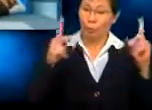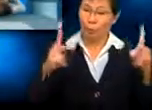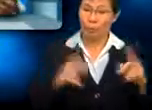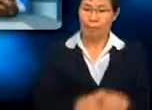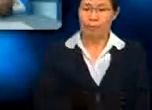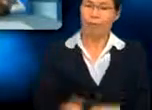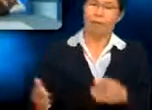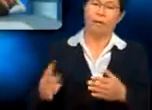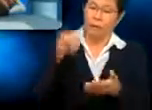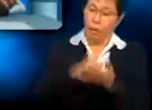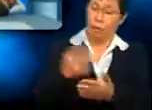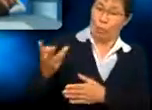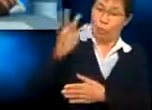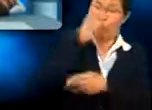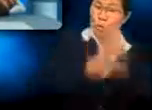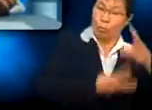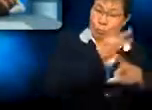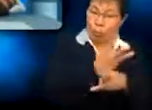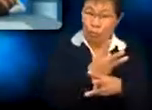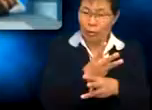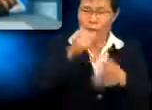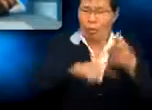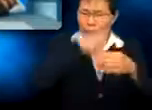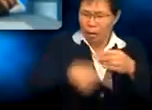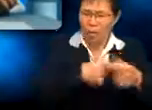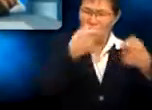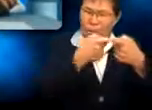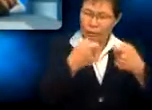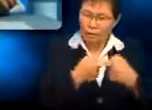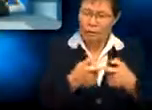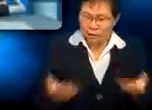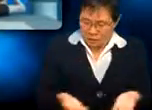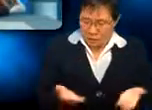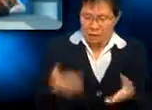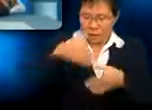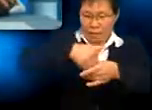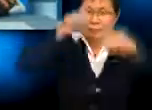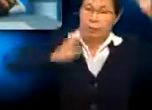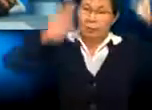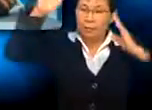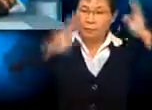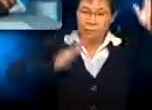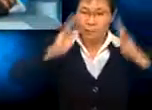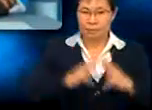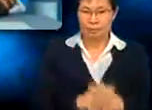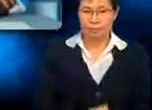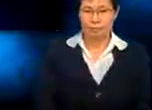Okay, that was the world. What about electricity here in Malaysia?